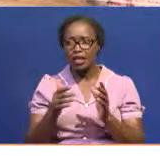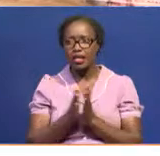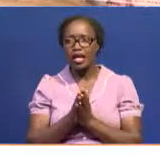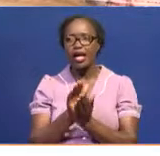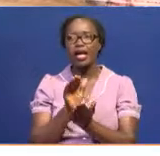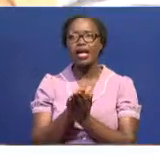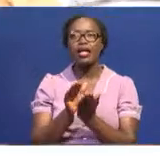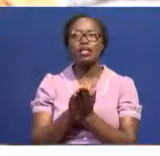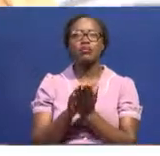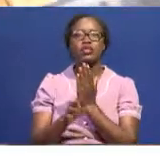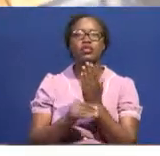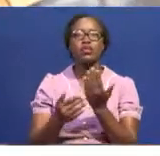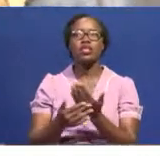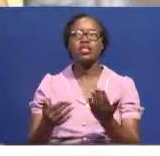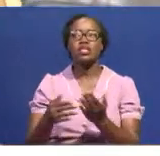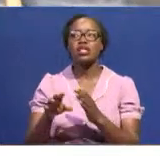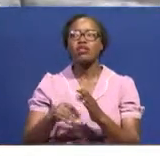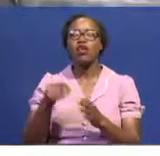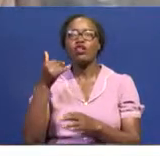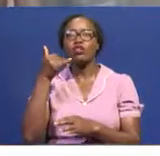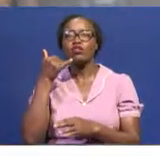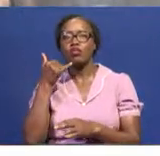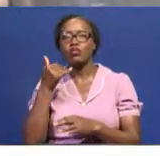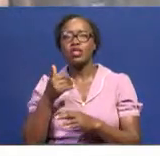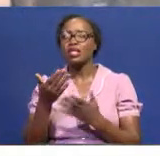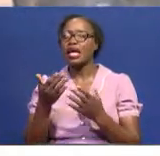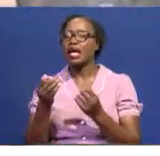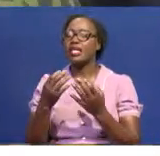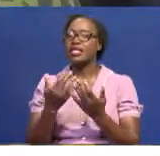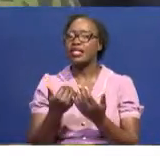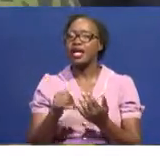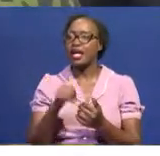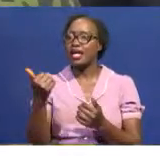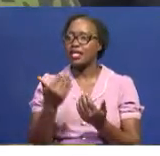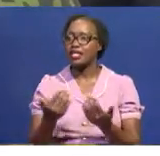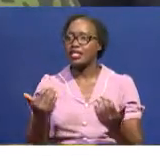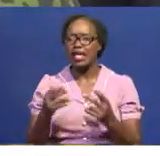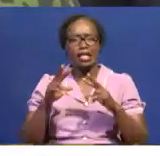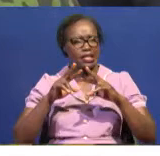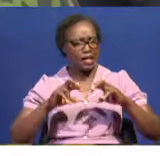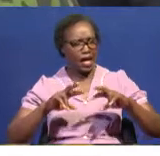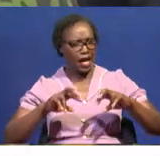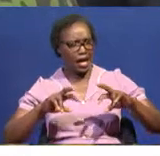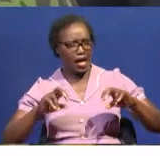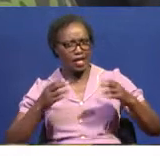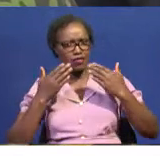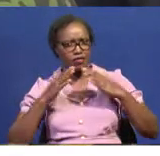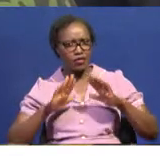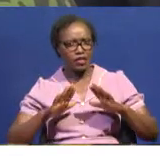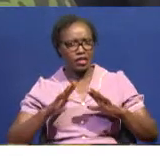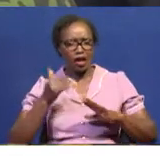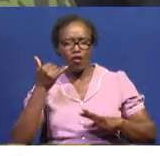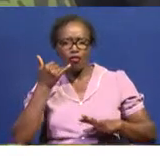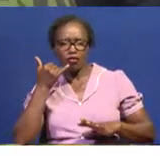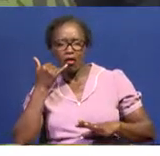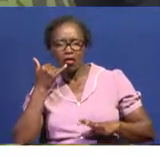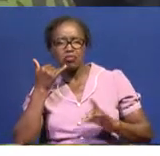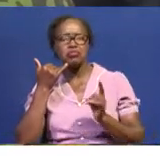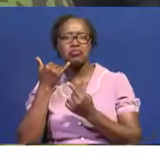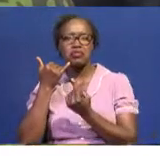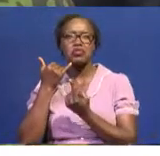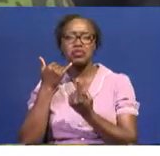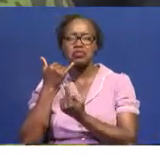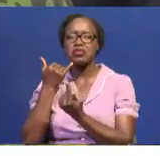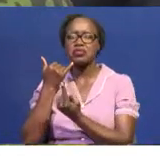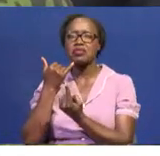stolen items, where they found the phones alongside other items. Baada ya kufanya search, walipata masimu